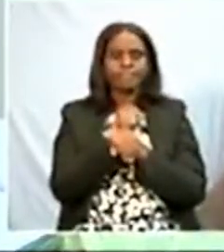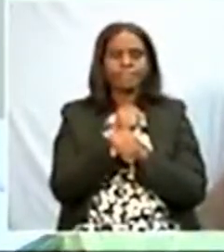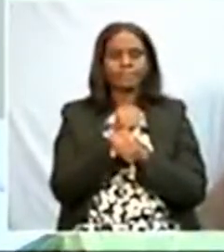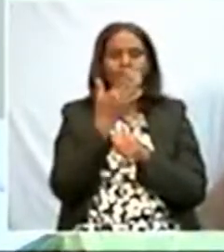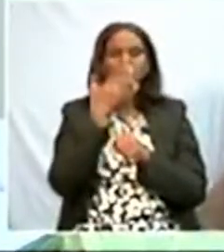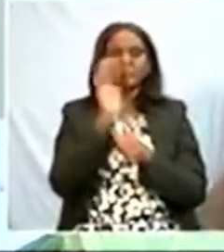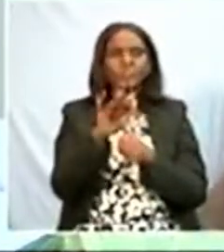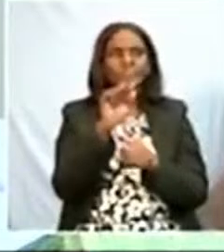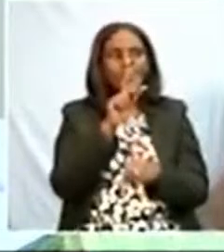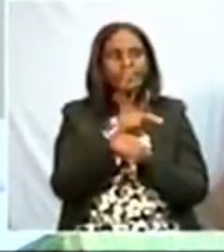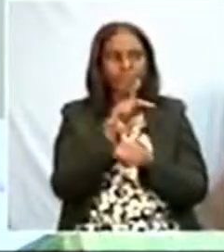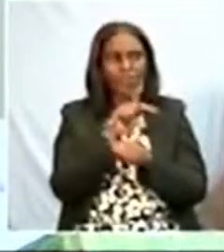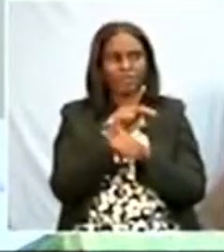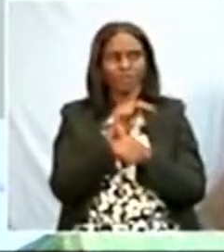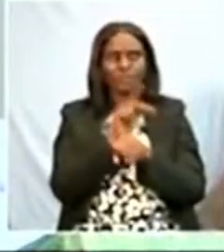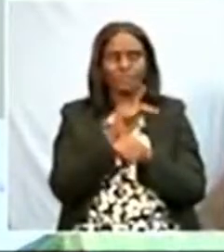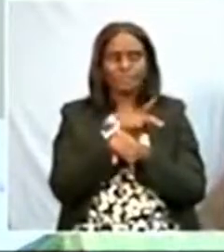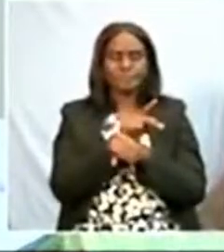condemn the projects.